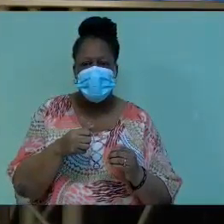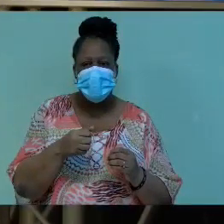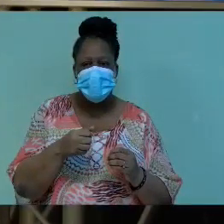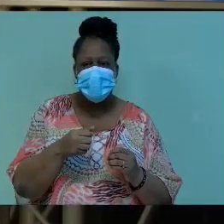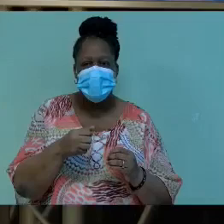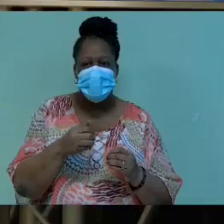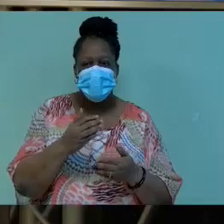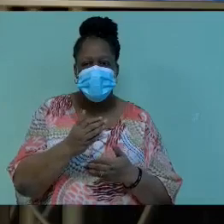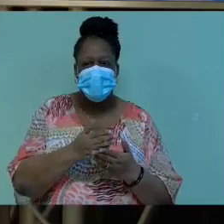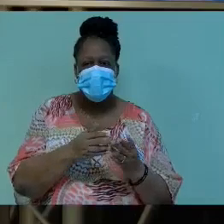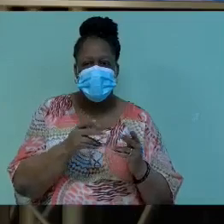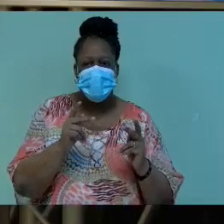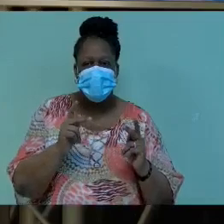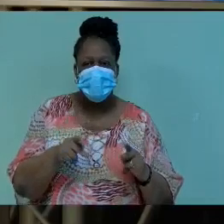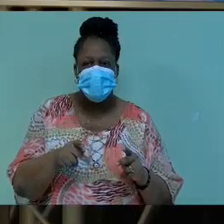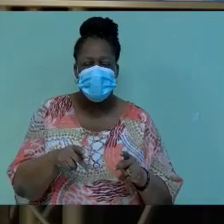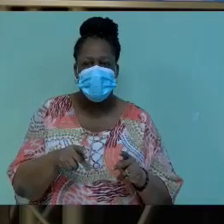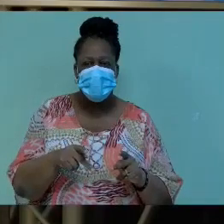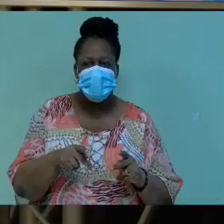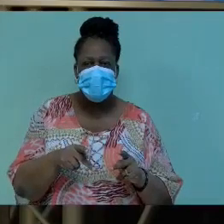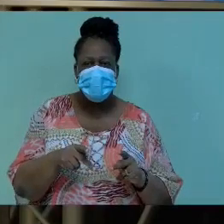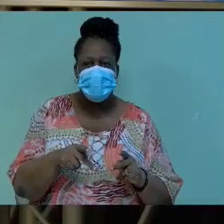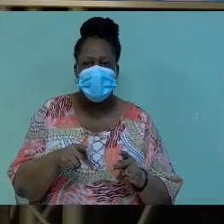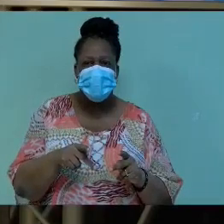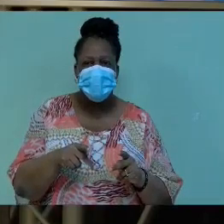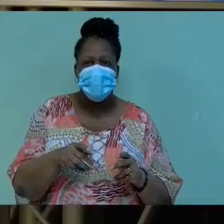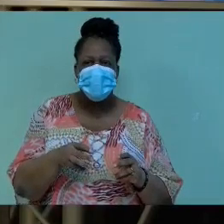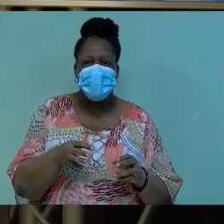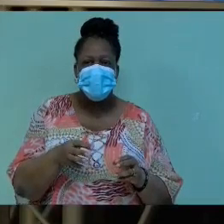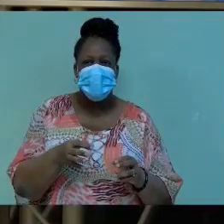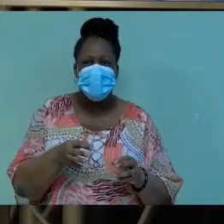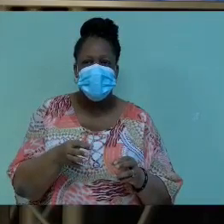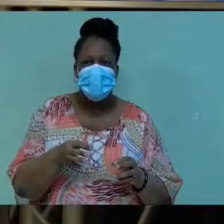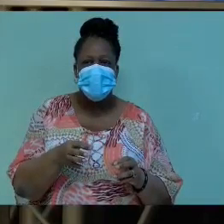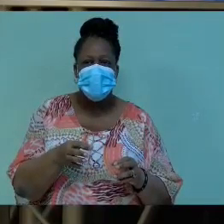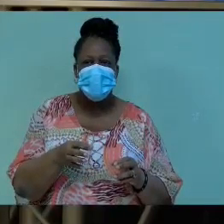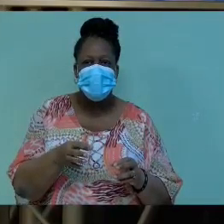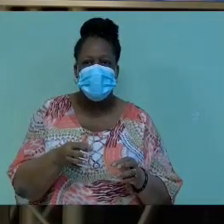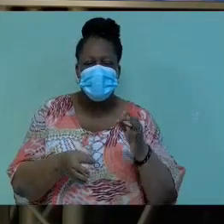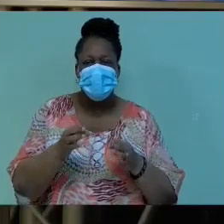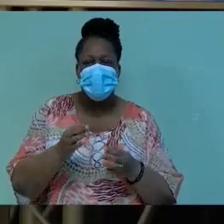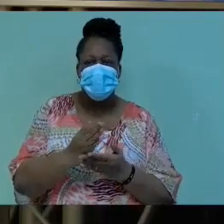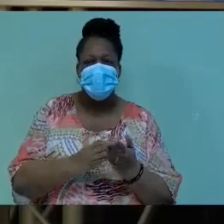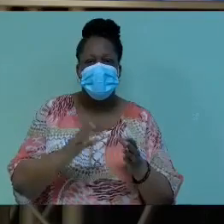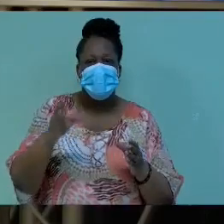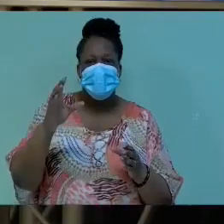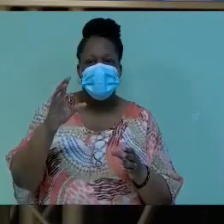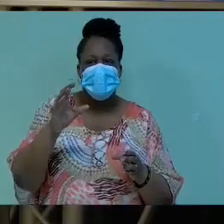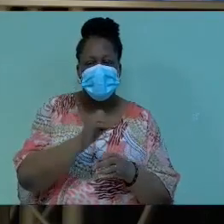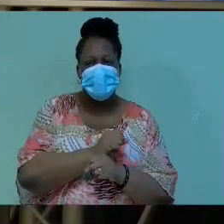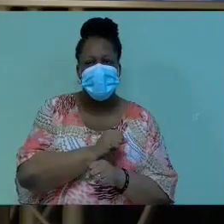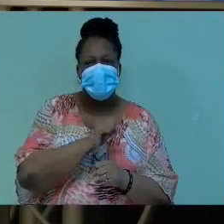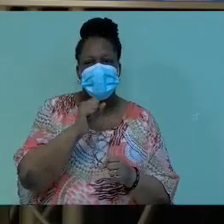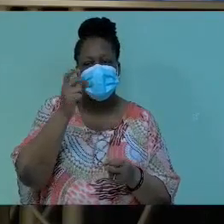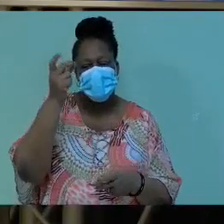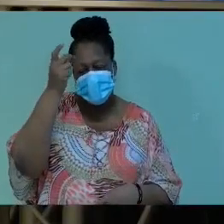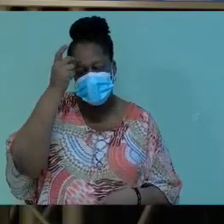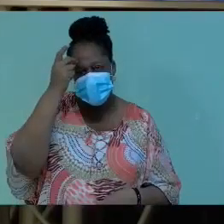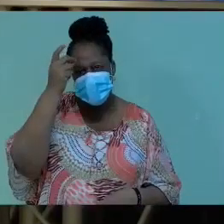Immune to the disease. And this can only occur if one, someone gets the disease and recover, or two, you